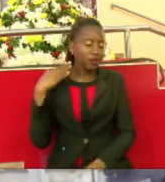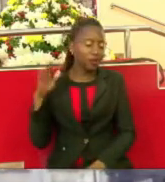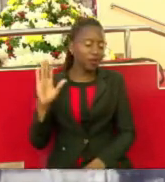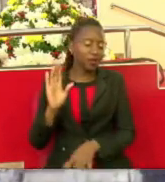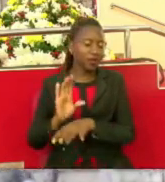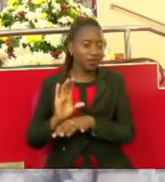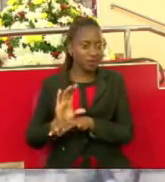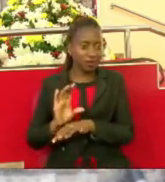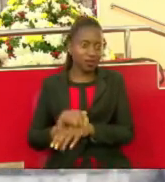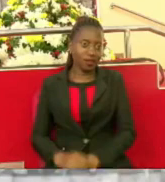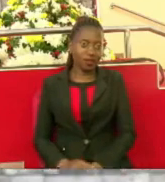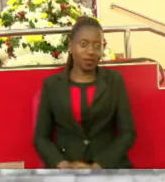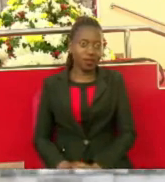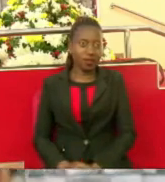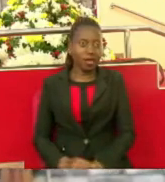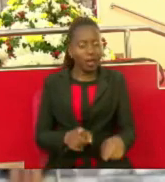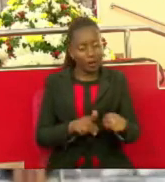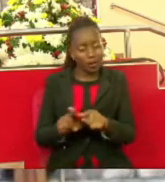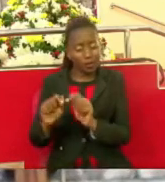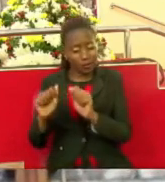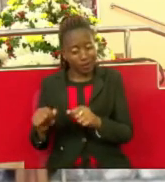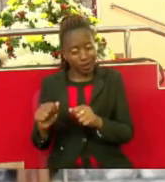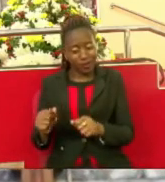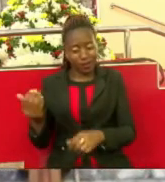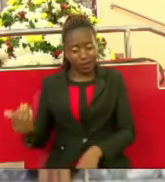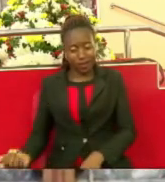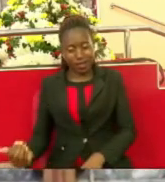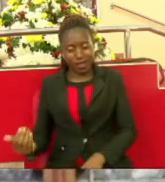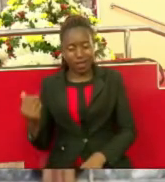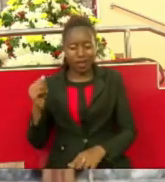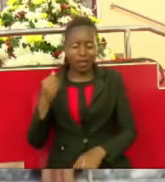Most likely that child would have also hated the church as they grow up.